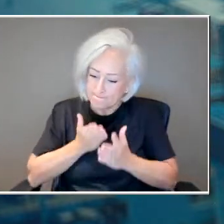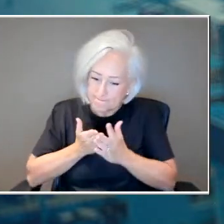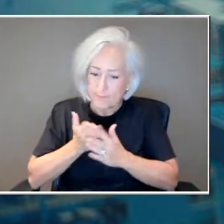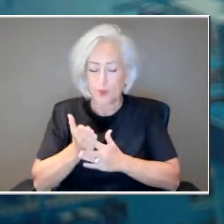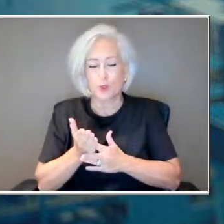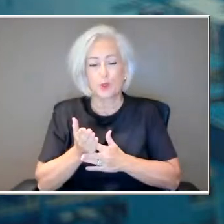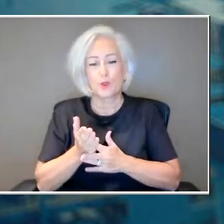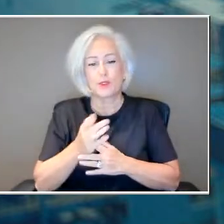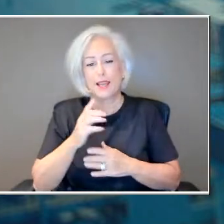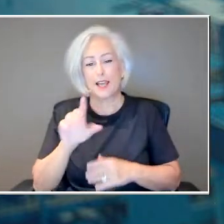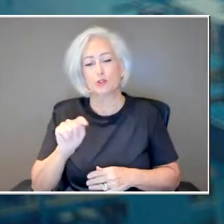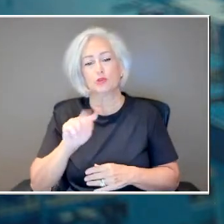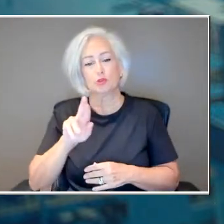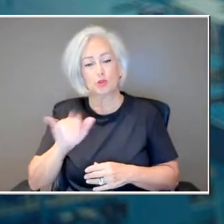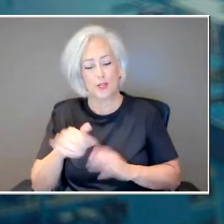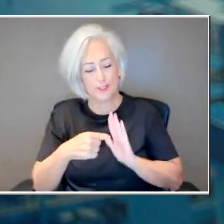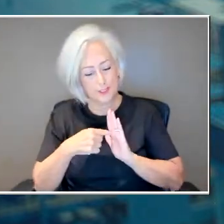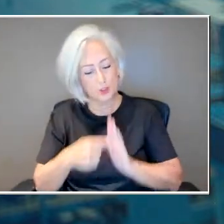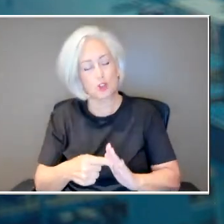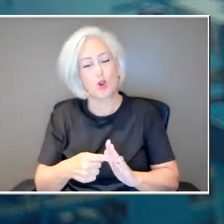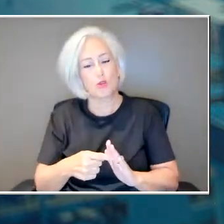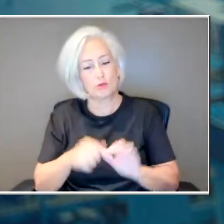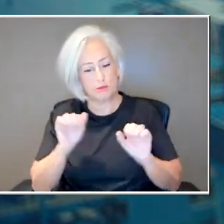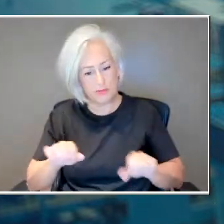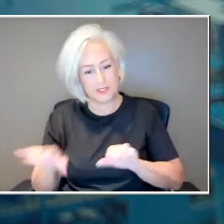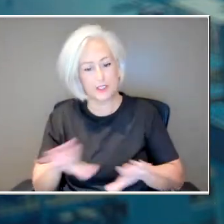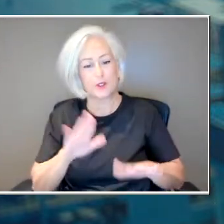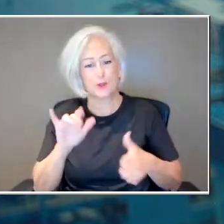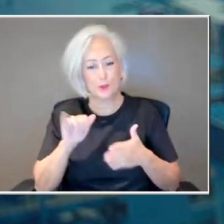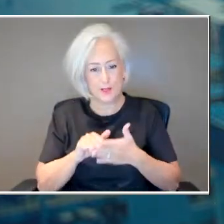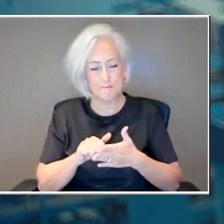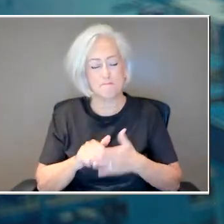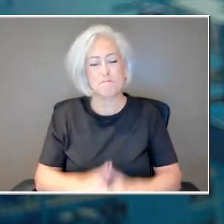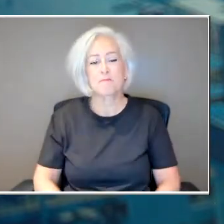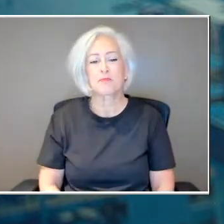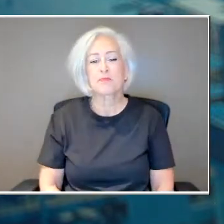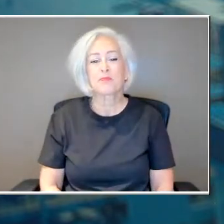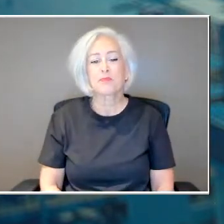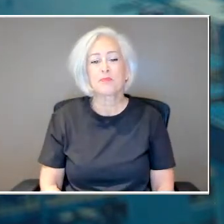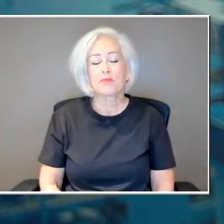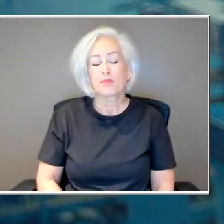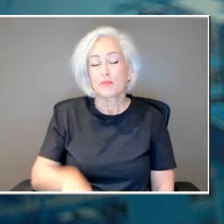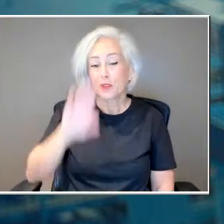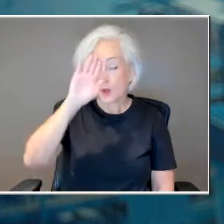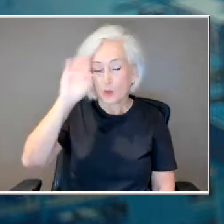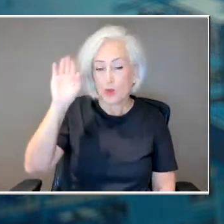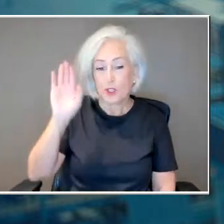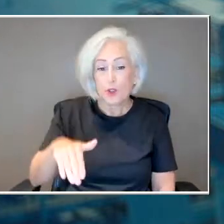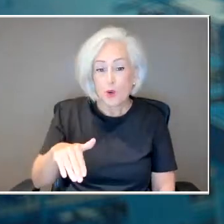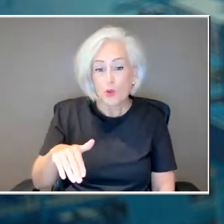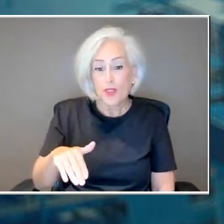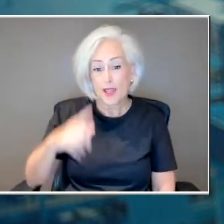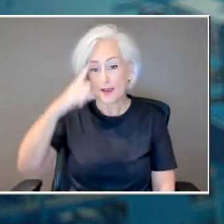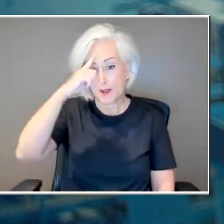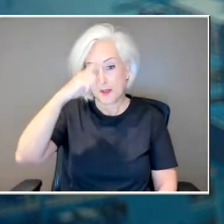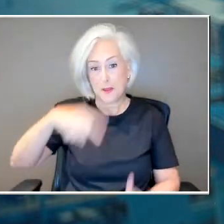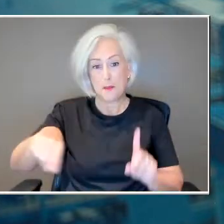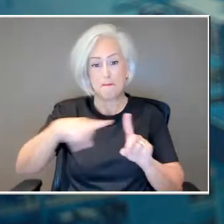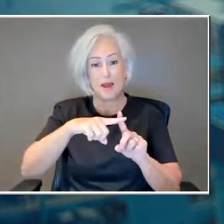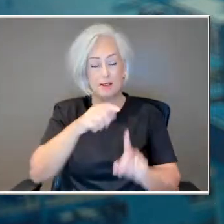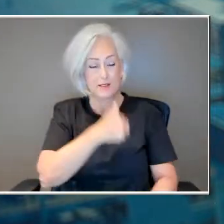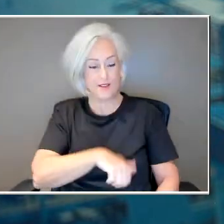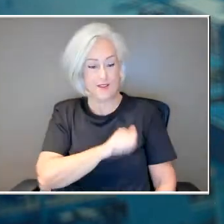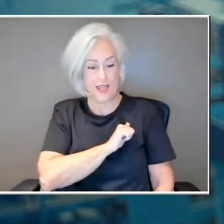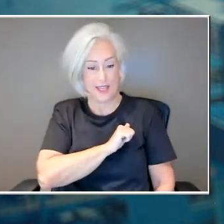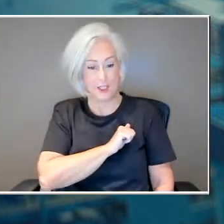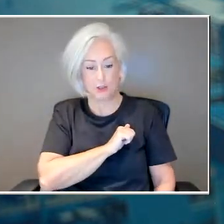to be able to push through. And we know that having positive outlooks just in general